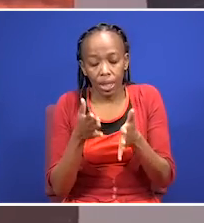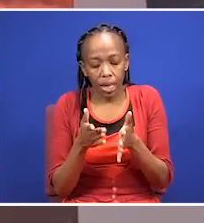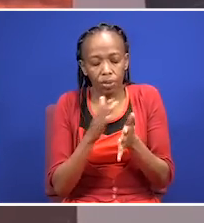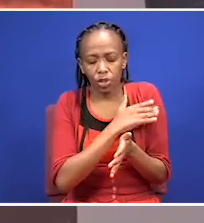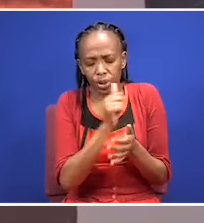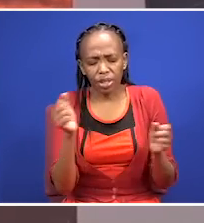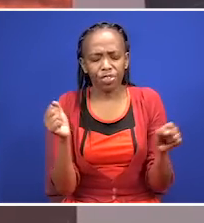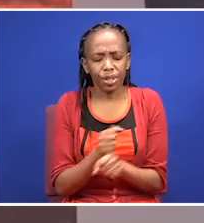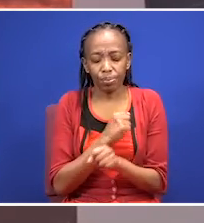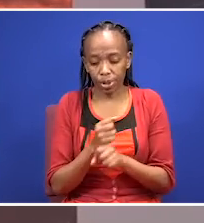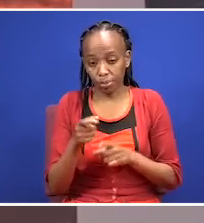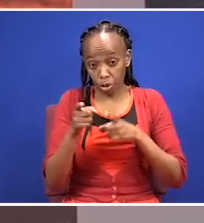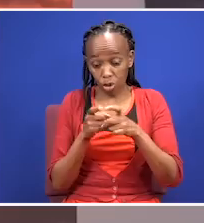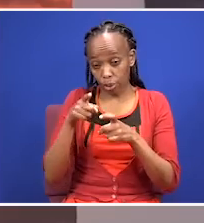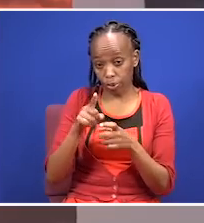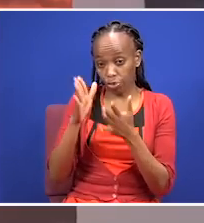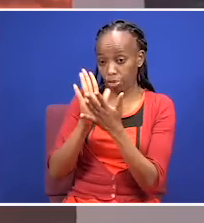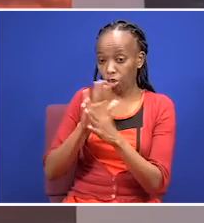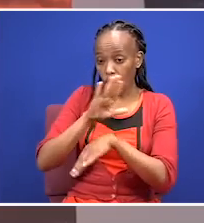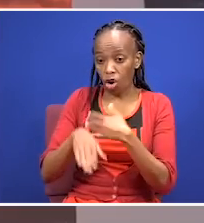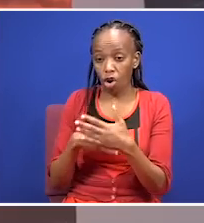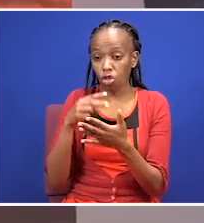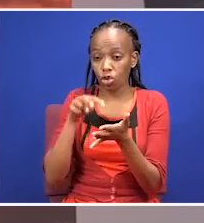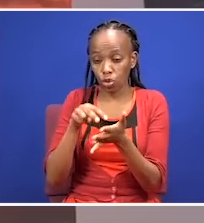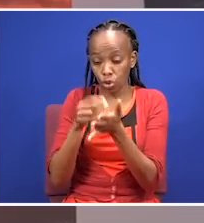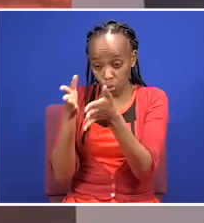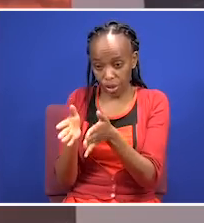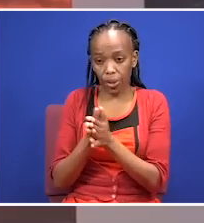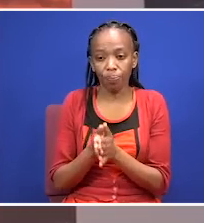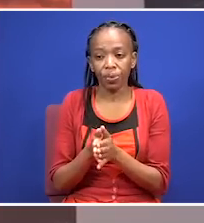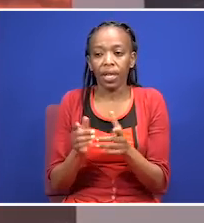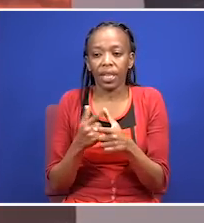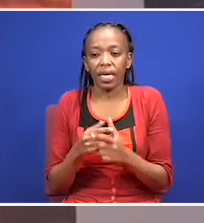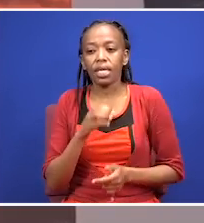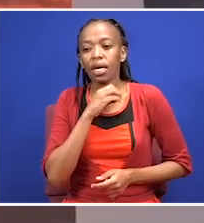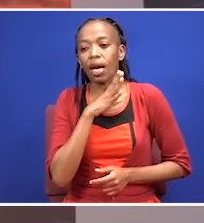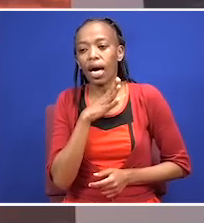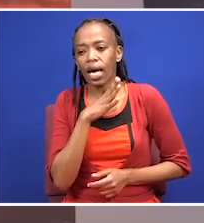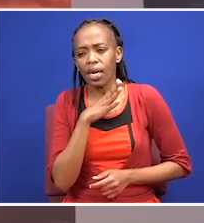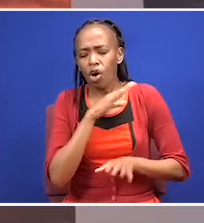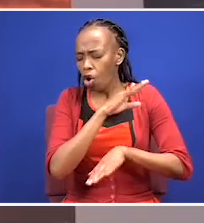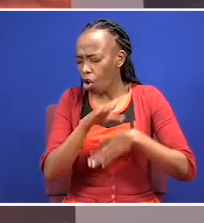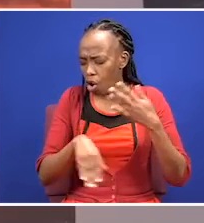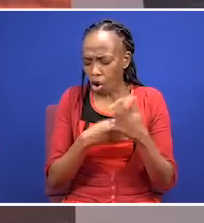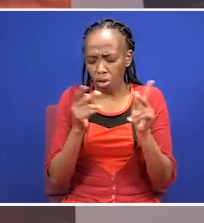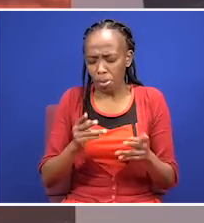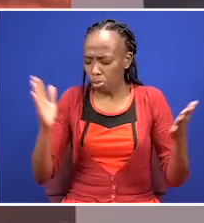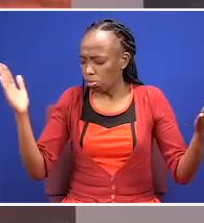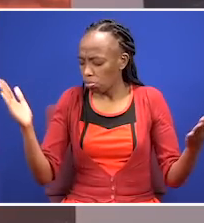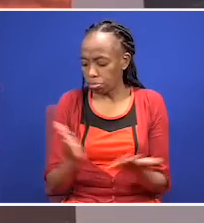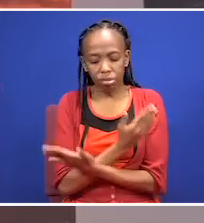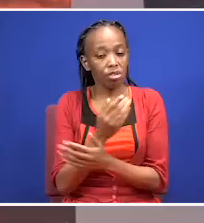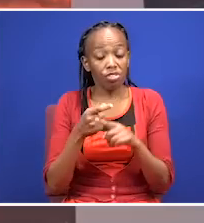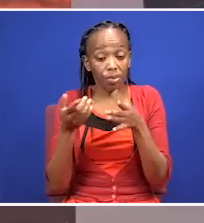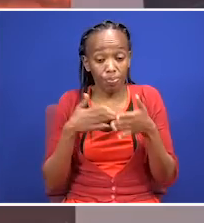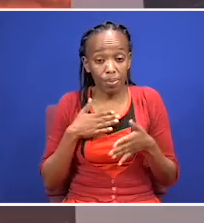joseph could not control himself before all those who stood by him he cried make everyone go out